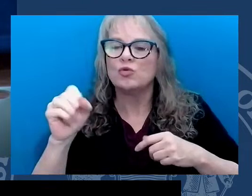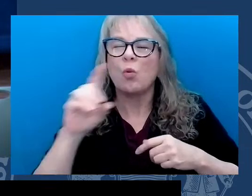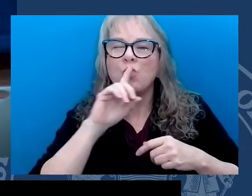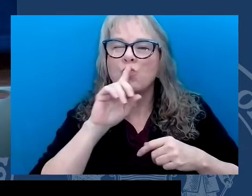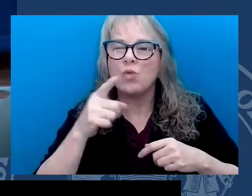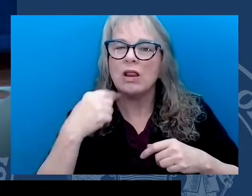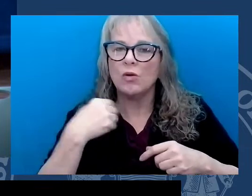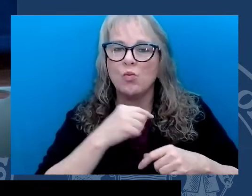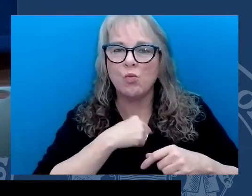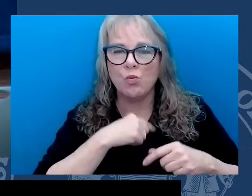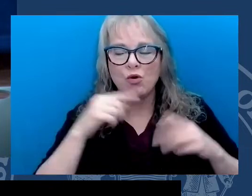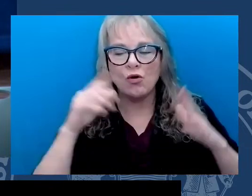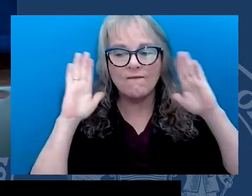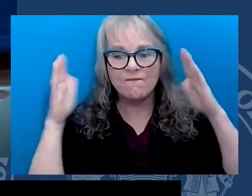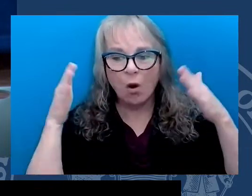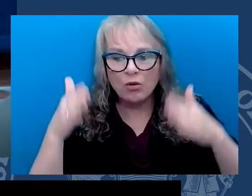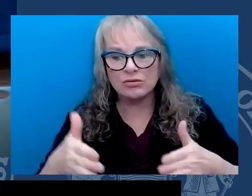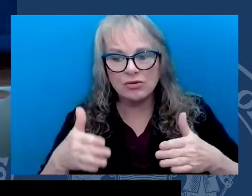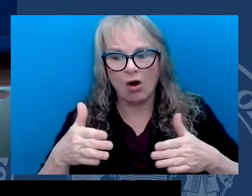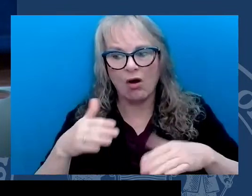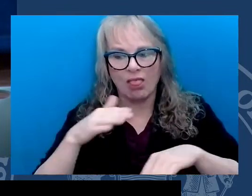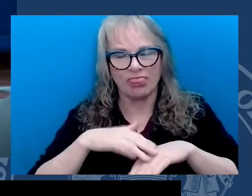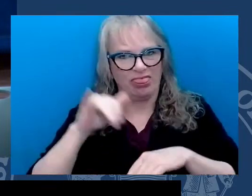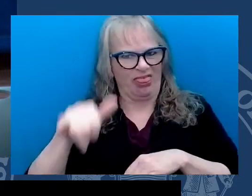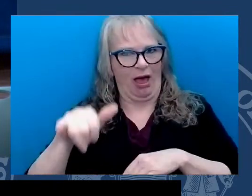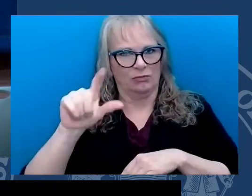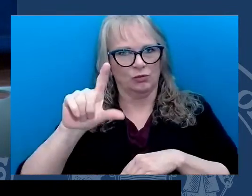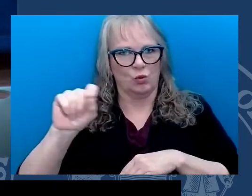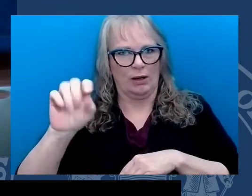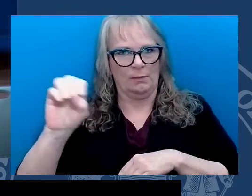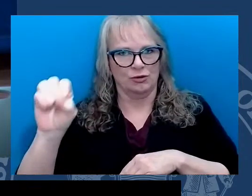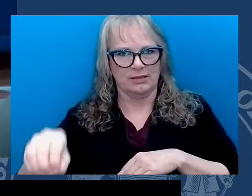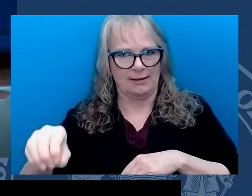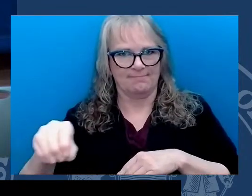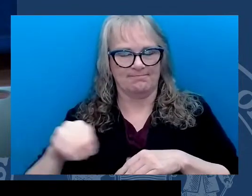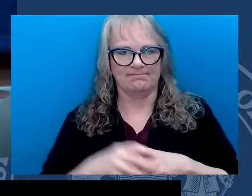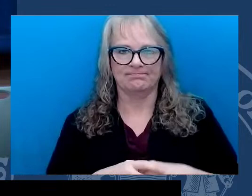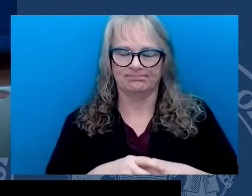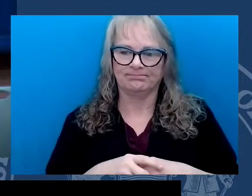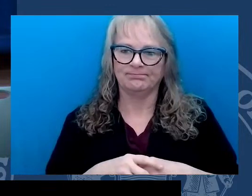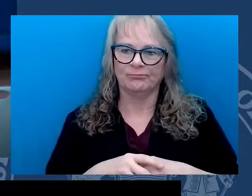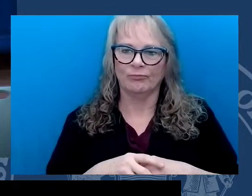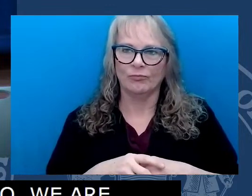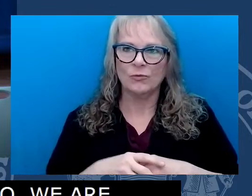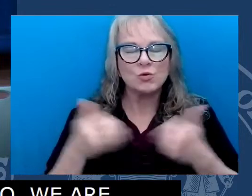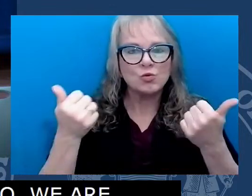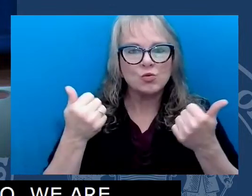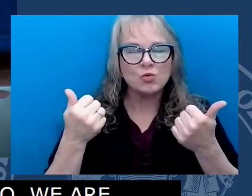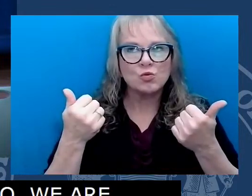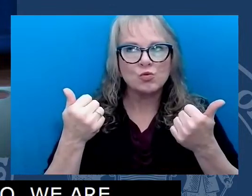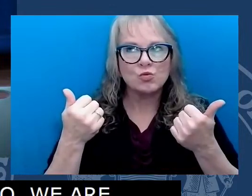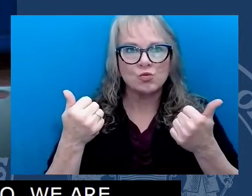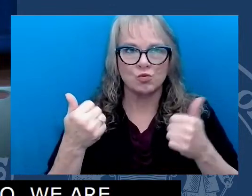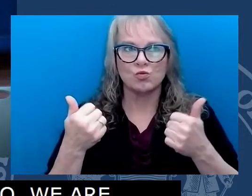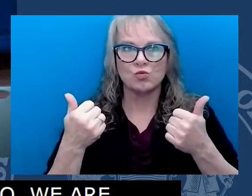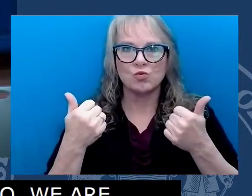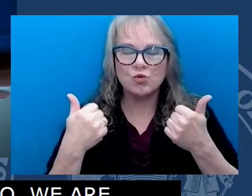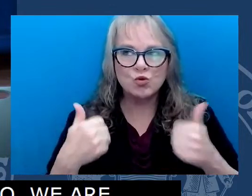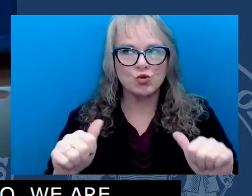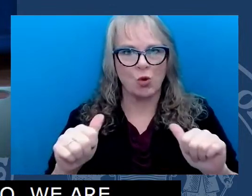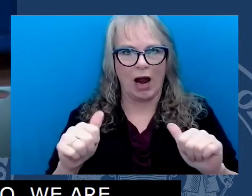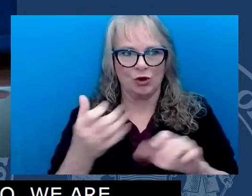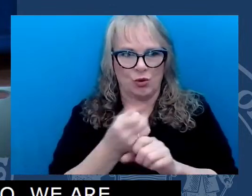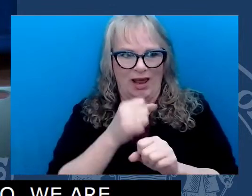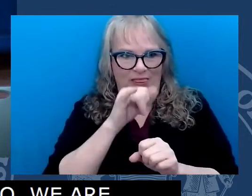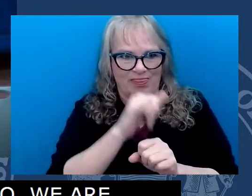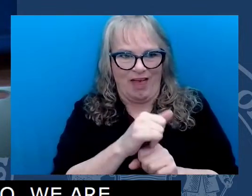on that 20%, right? And trying to get the growth of that to